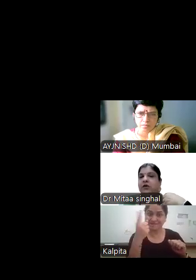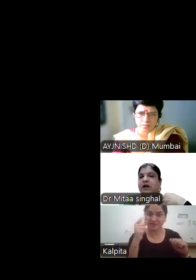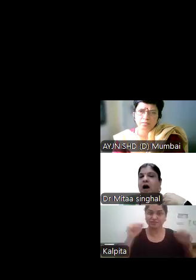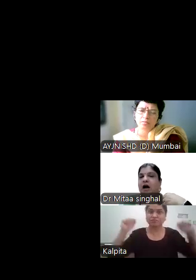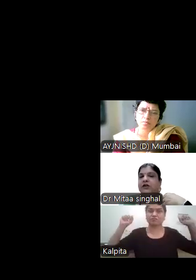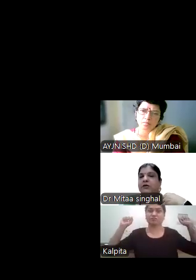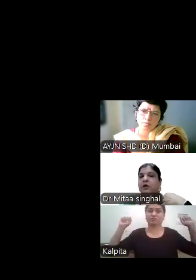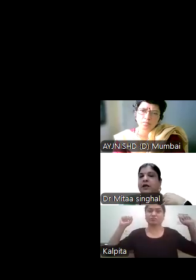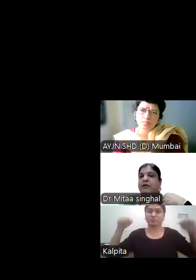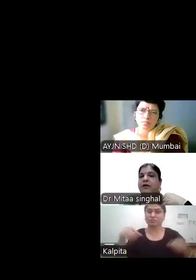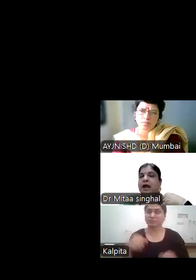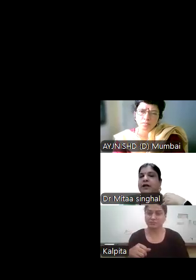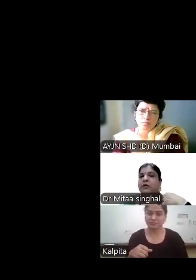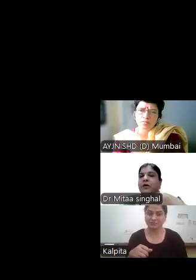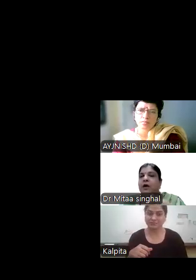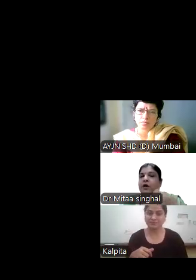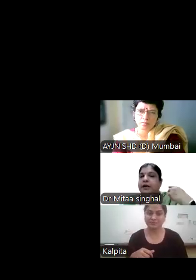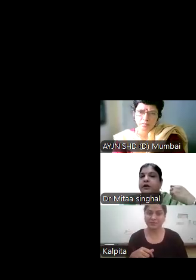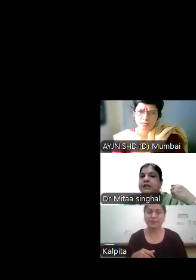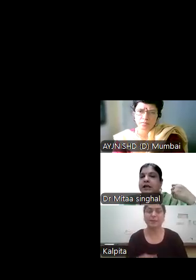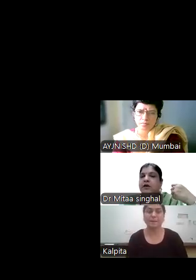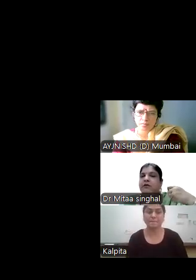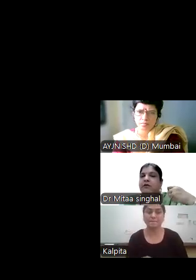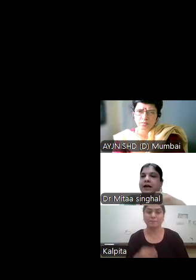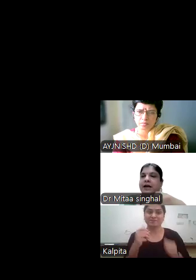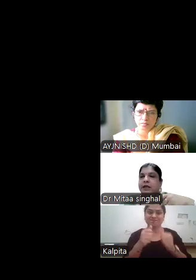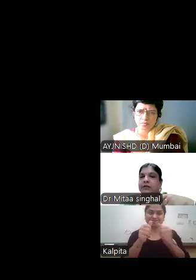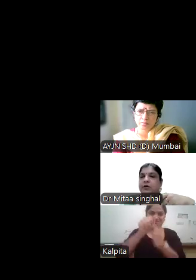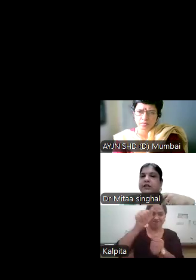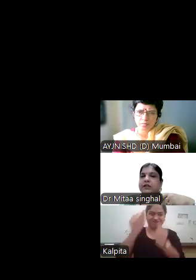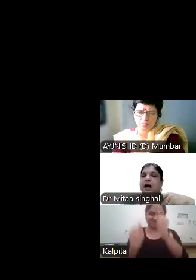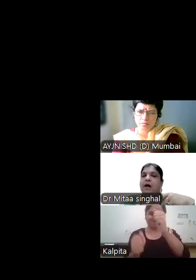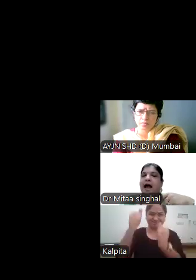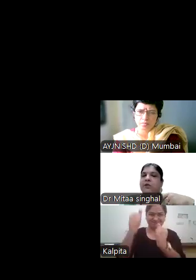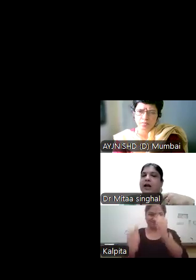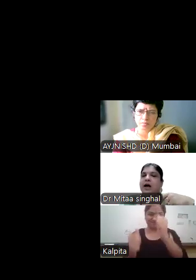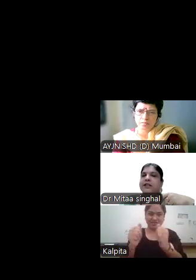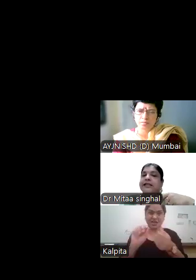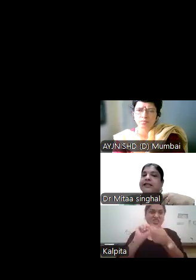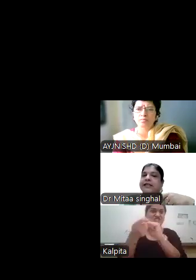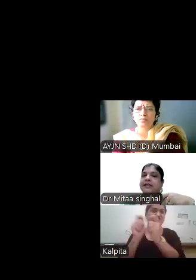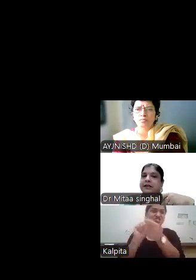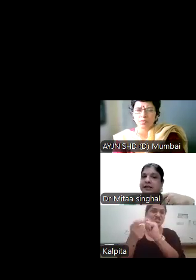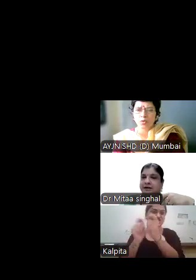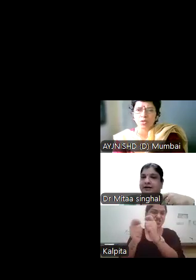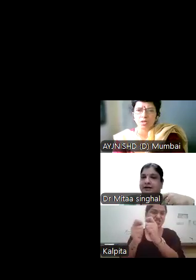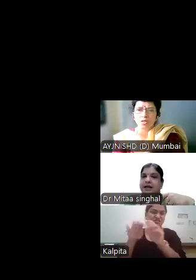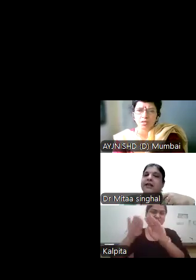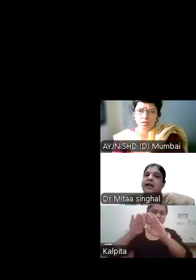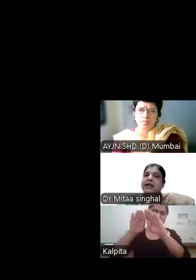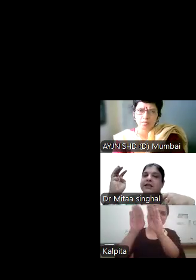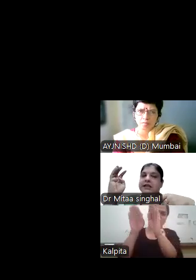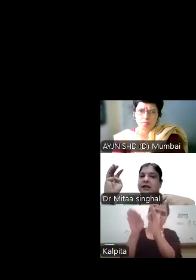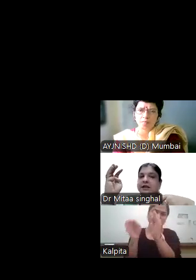this shows arch. So moment we try to pull him to sit or we try to bring him close, his back will arch excessively, right?